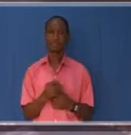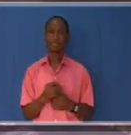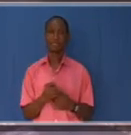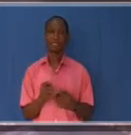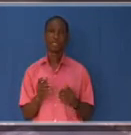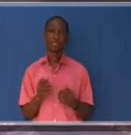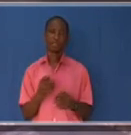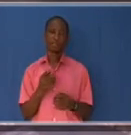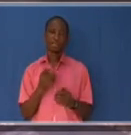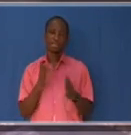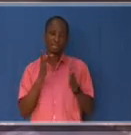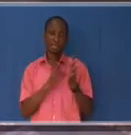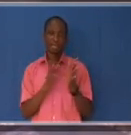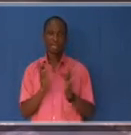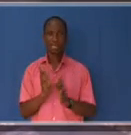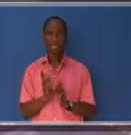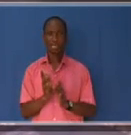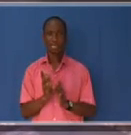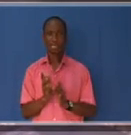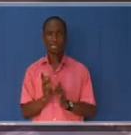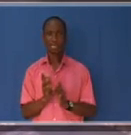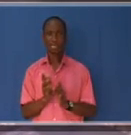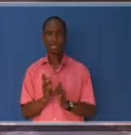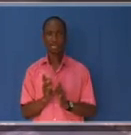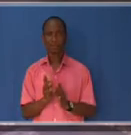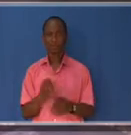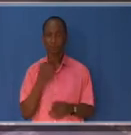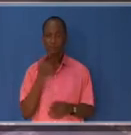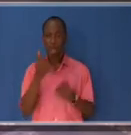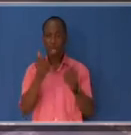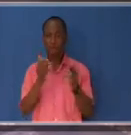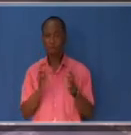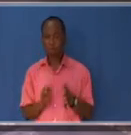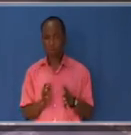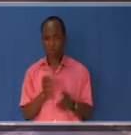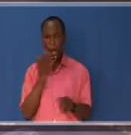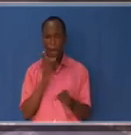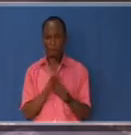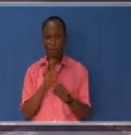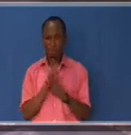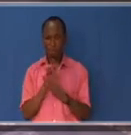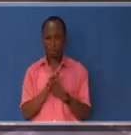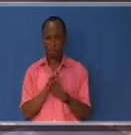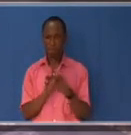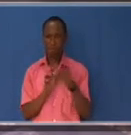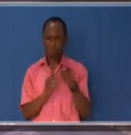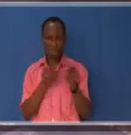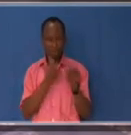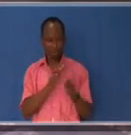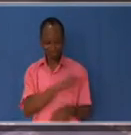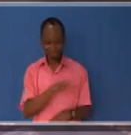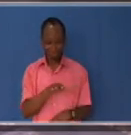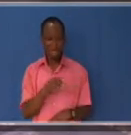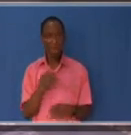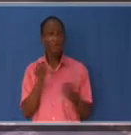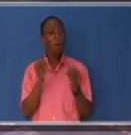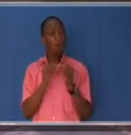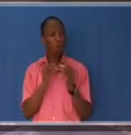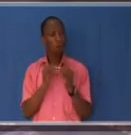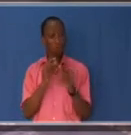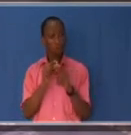o be kai kai asomafo no akọ no kure nyina mu na o nka se mfiri ono anu tumi mu na nea obete no